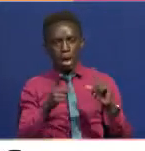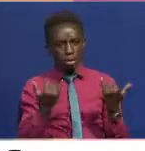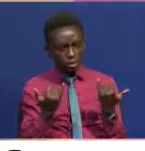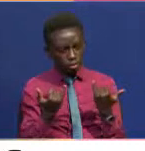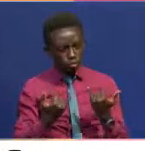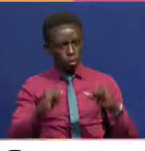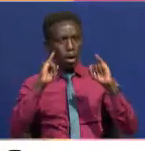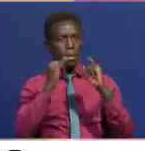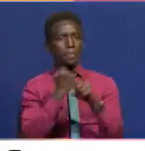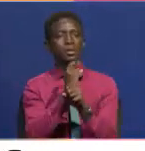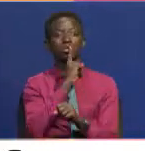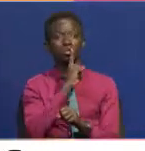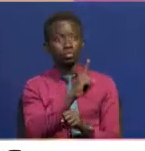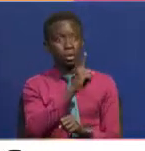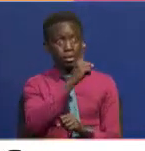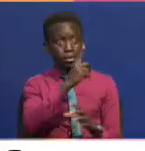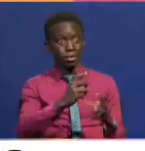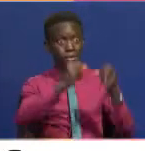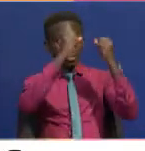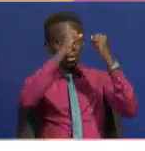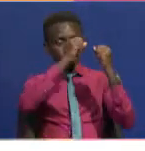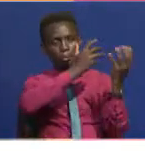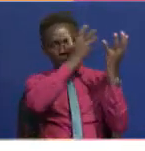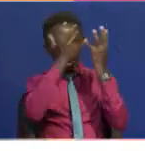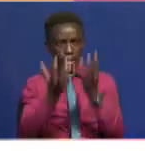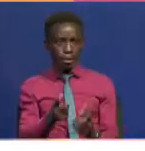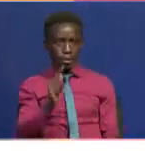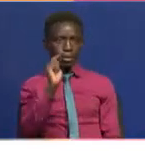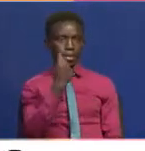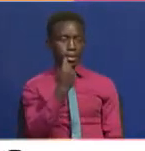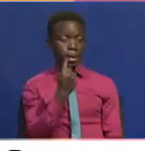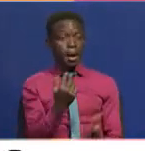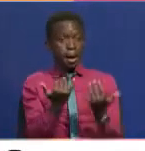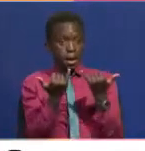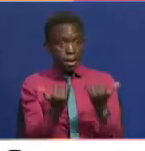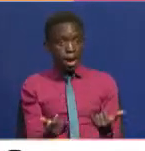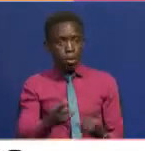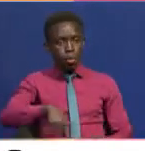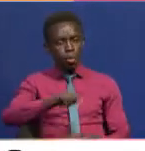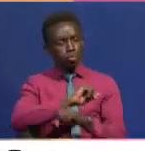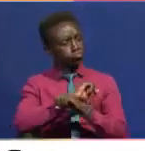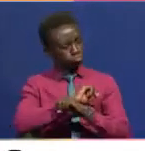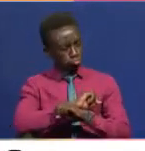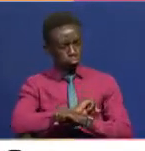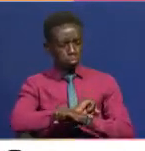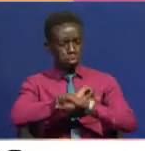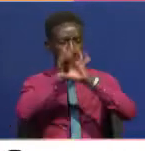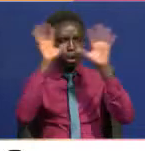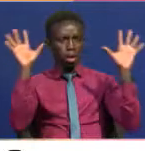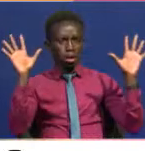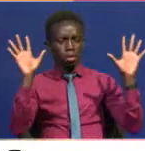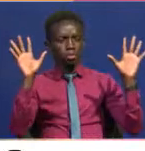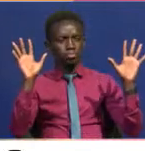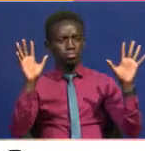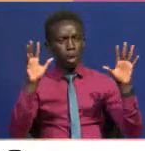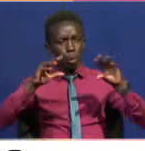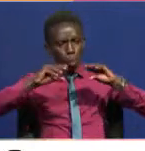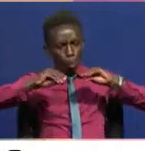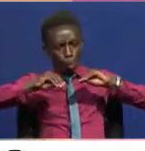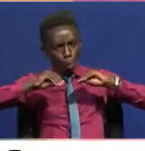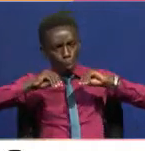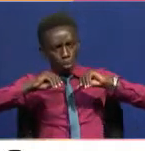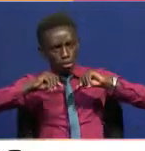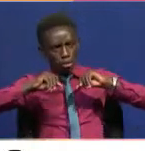being the host. And for that reason, we are very deliberate in terms of the quality